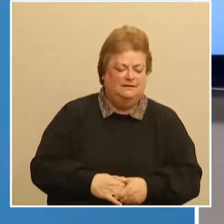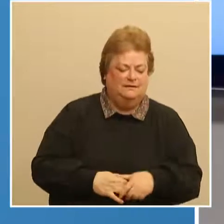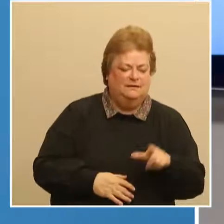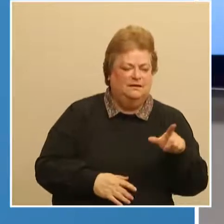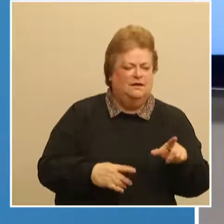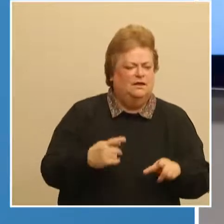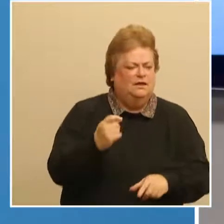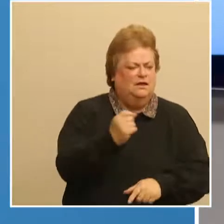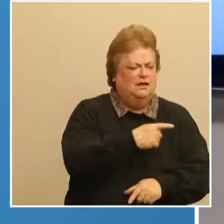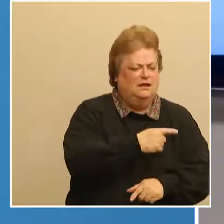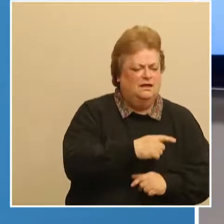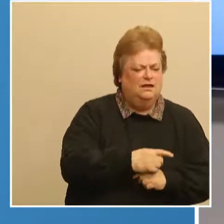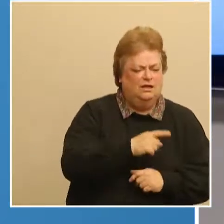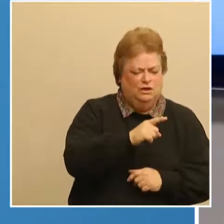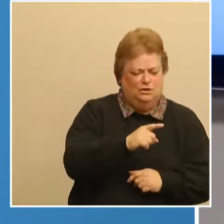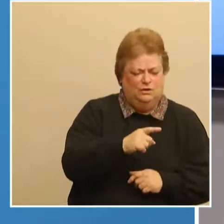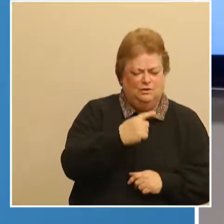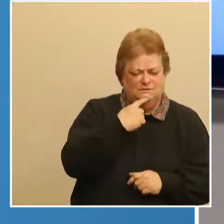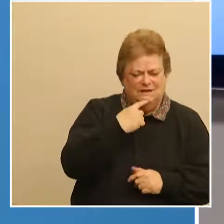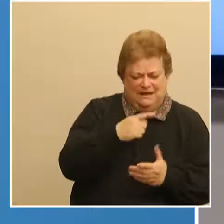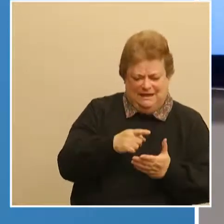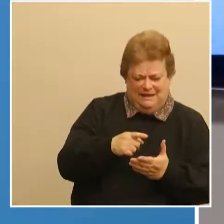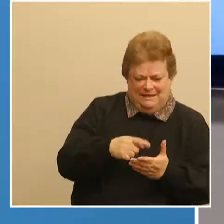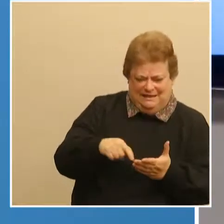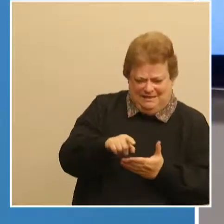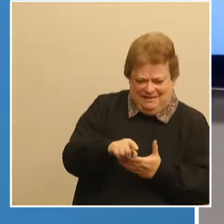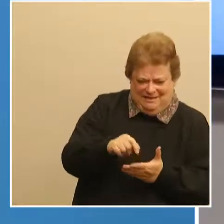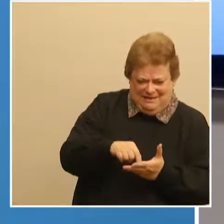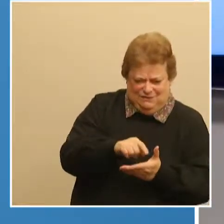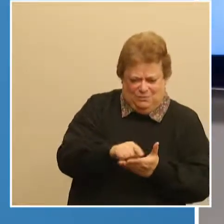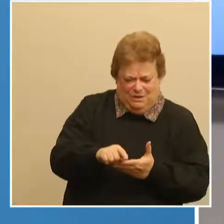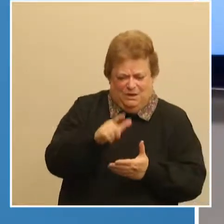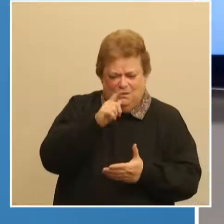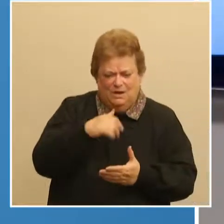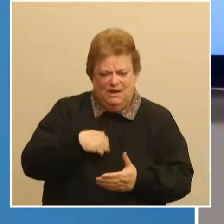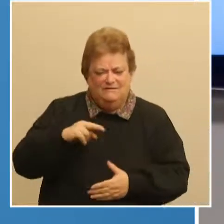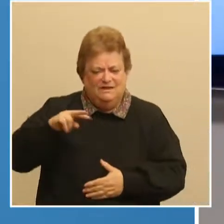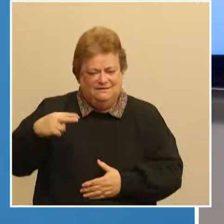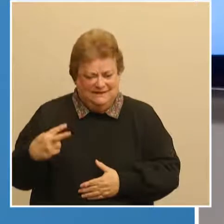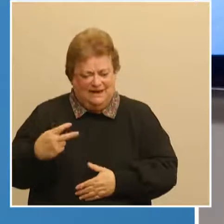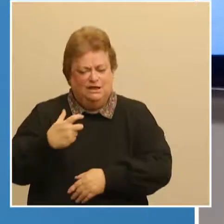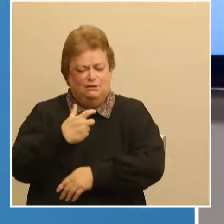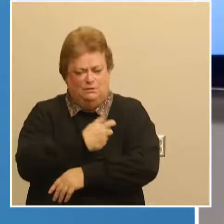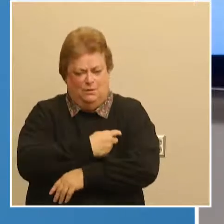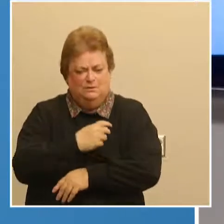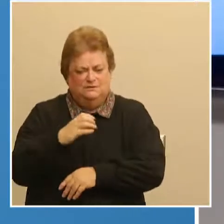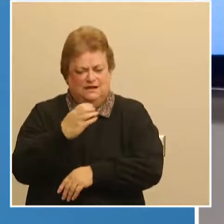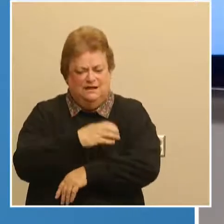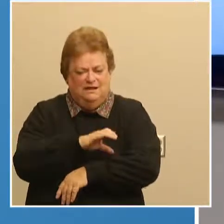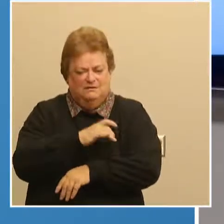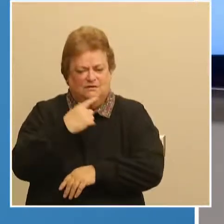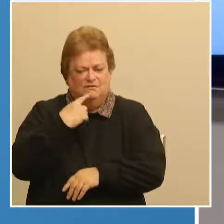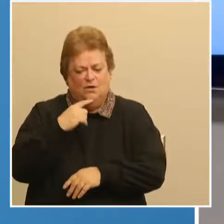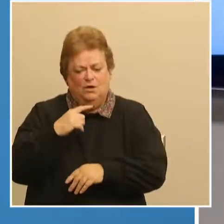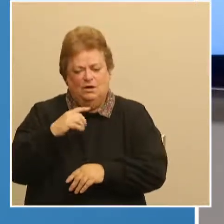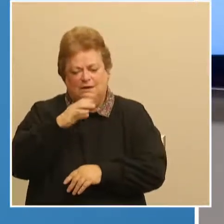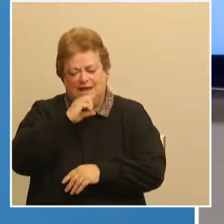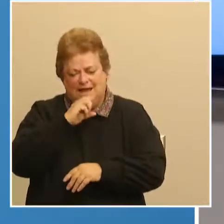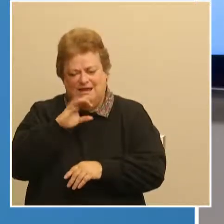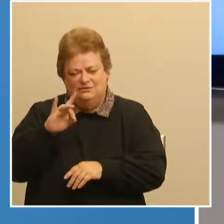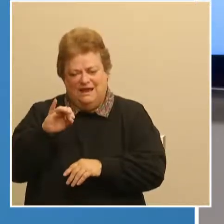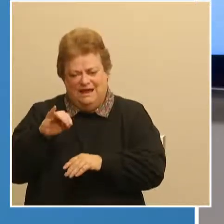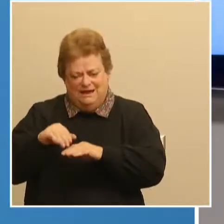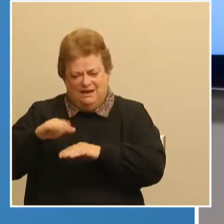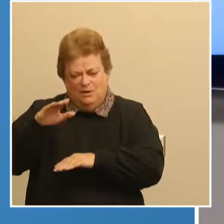As you mentioned, later this week, there'll be some follow-up clinics, second dose clinics for the 80 plus group that was